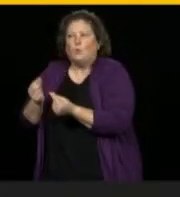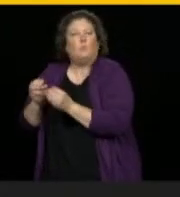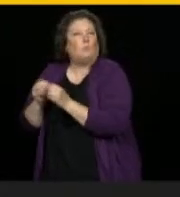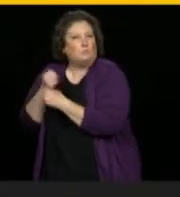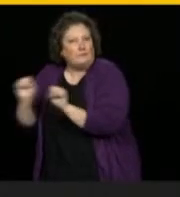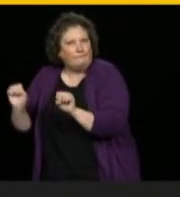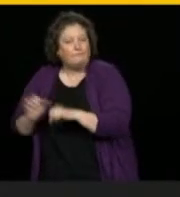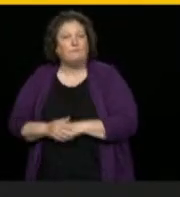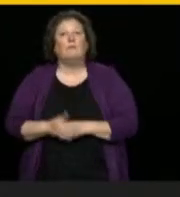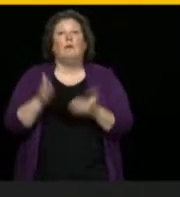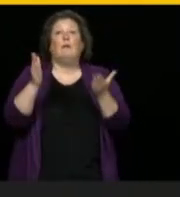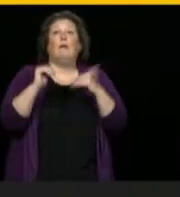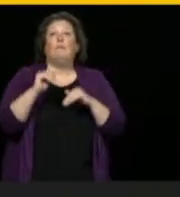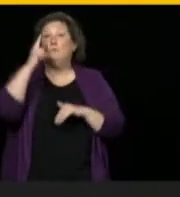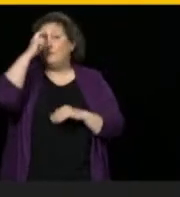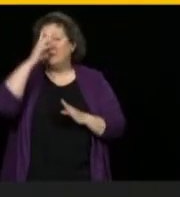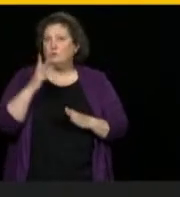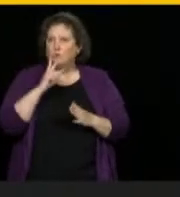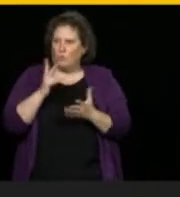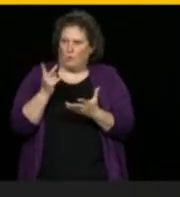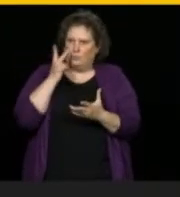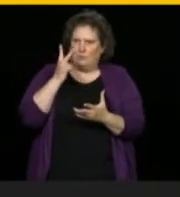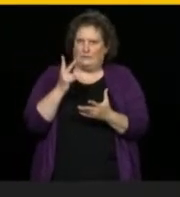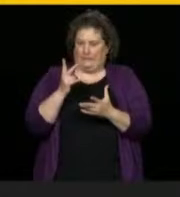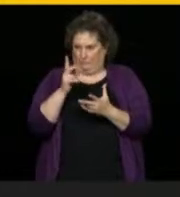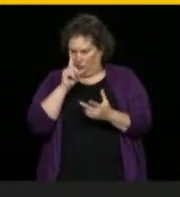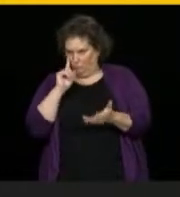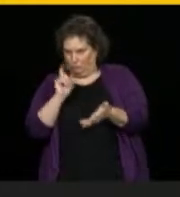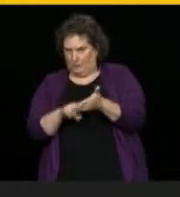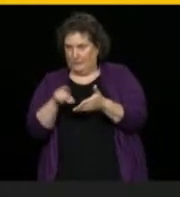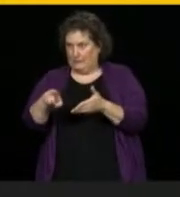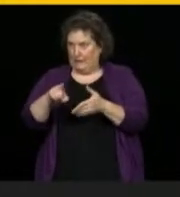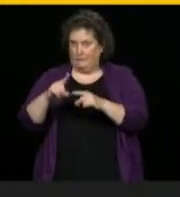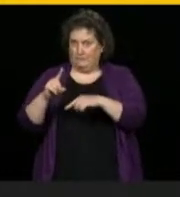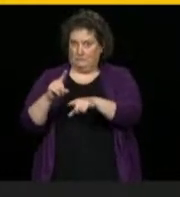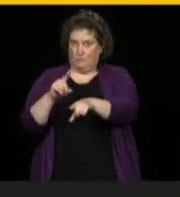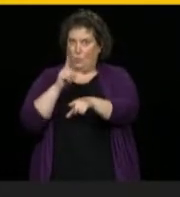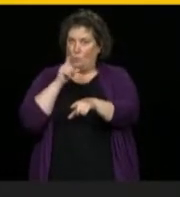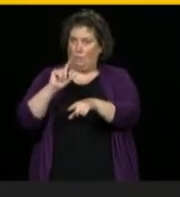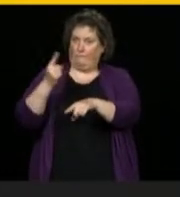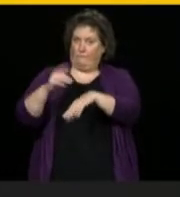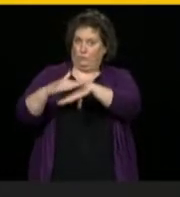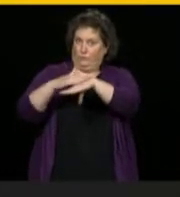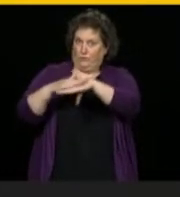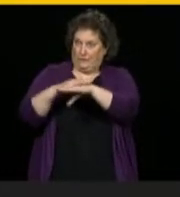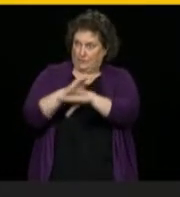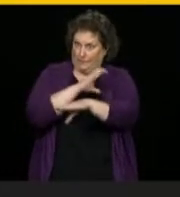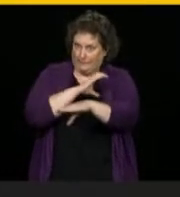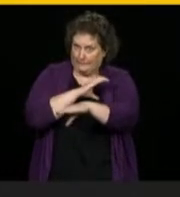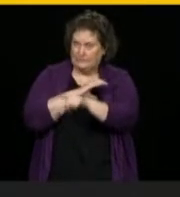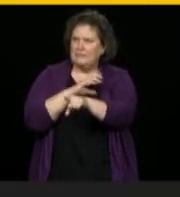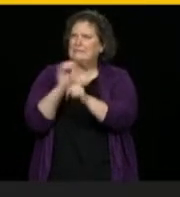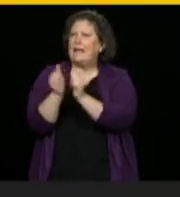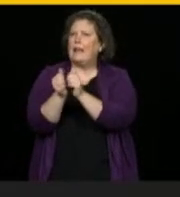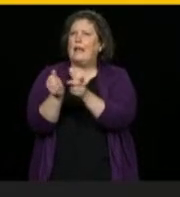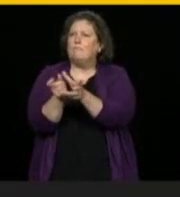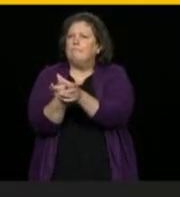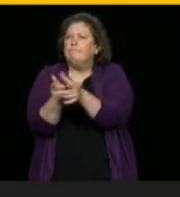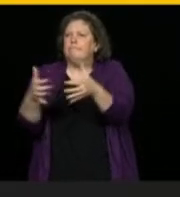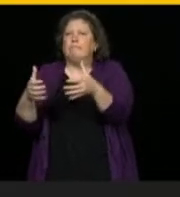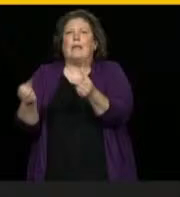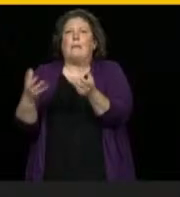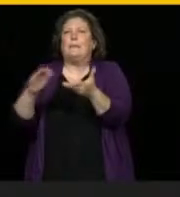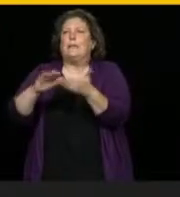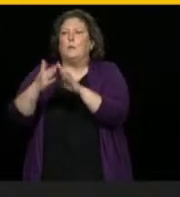recognizes First Nations policing as an essential service and expand the number of communities served by First